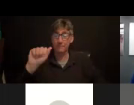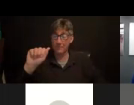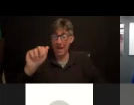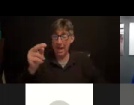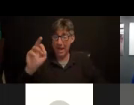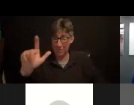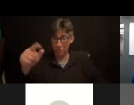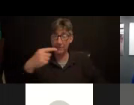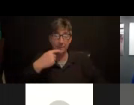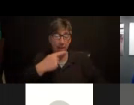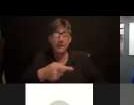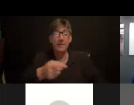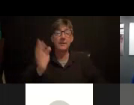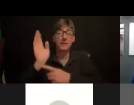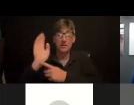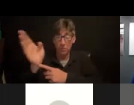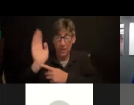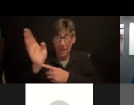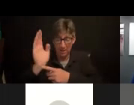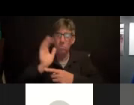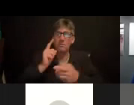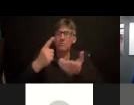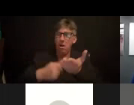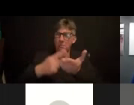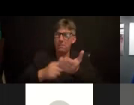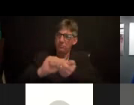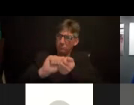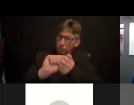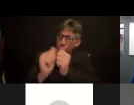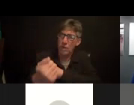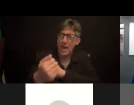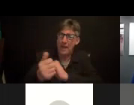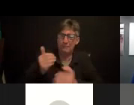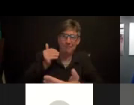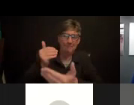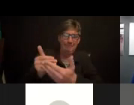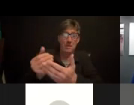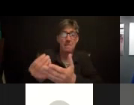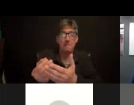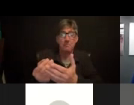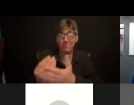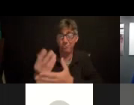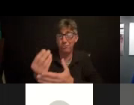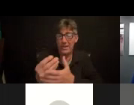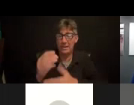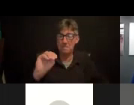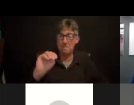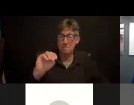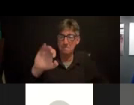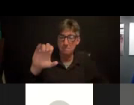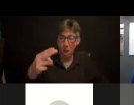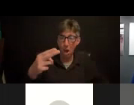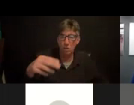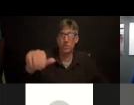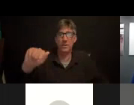this presentation is going to largely cover the changes that are coming up ahead in March and April. The overall forging